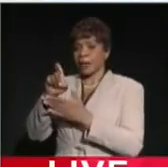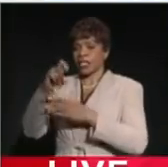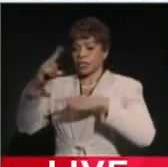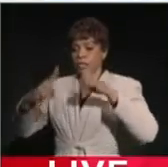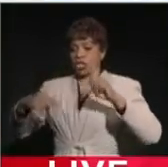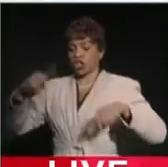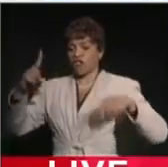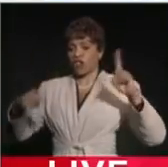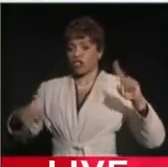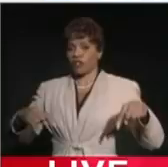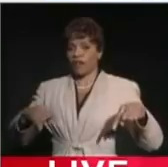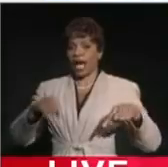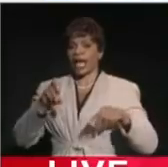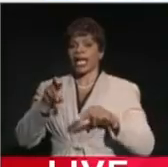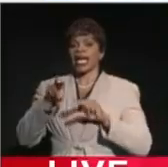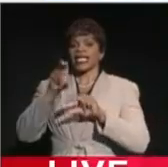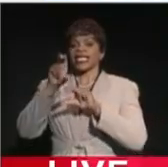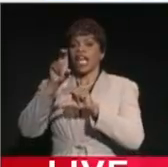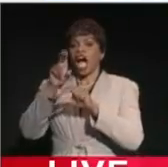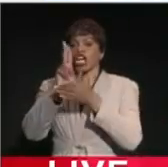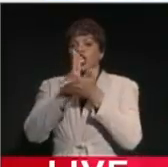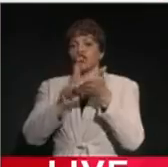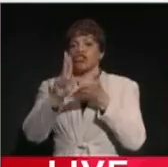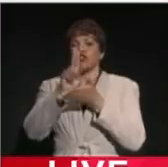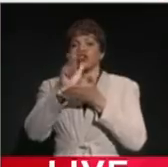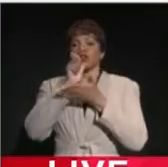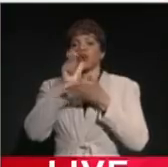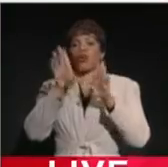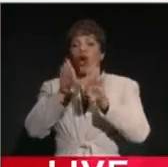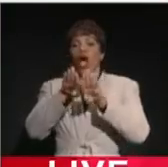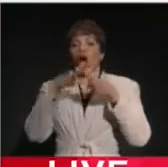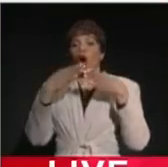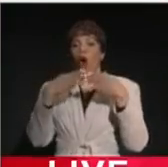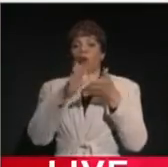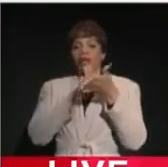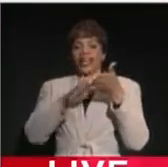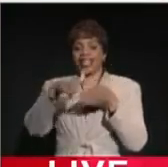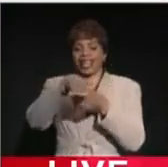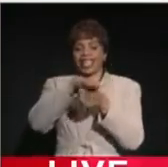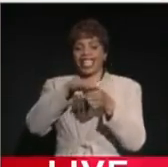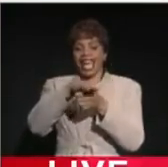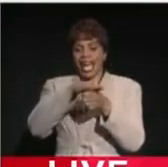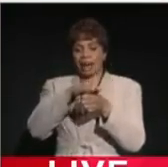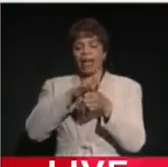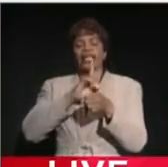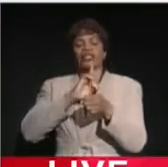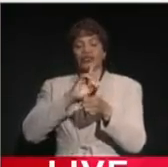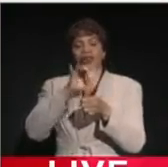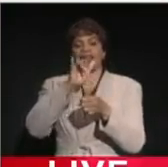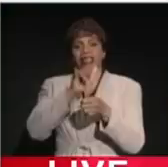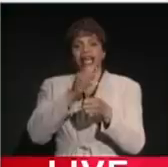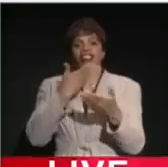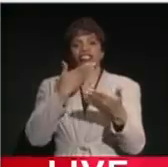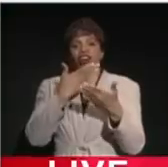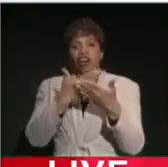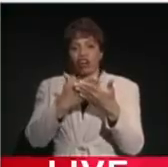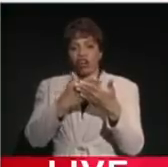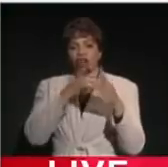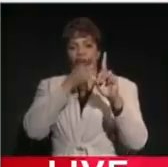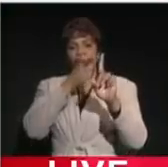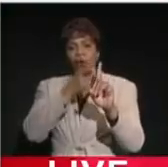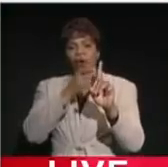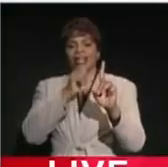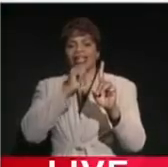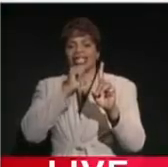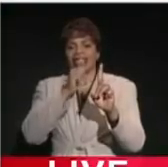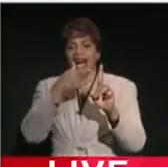diversified. Stockton University is opening up a campus in Atlantic City. That's a really good step in the right direction. So non-gaming investment